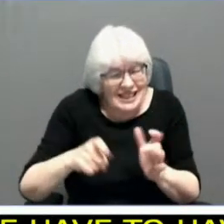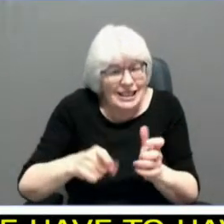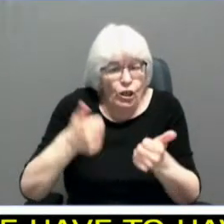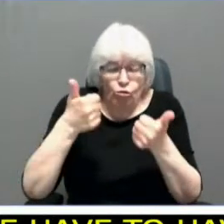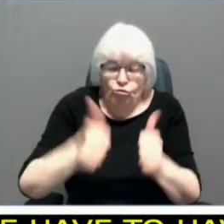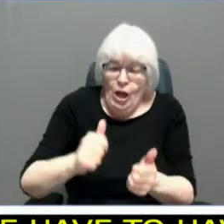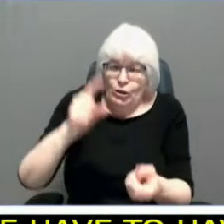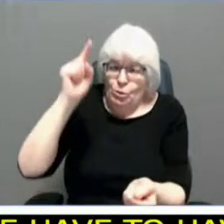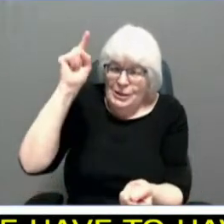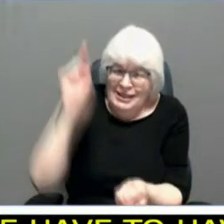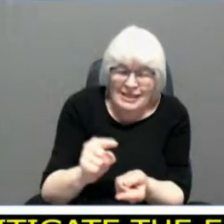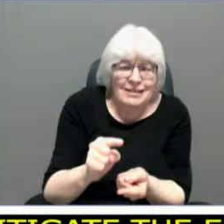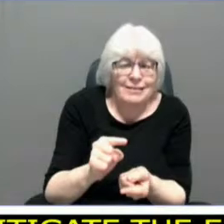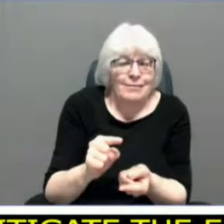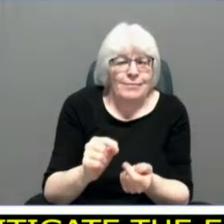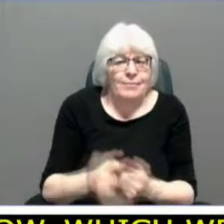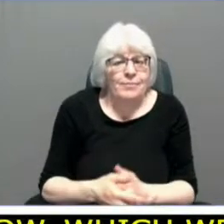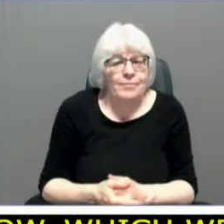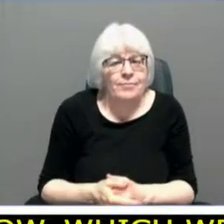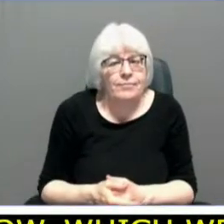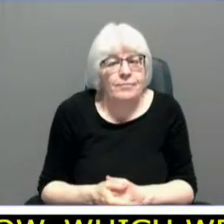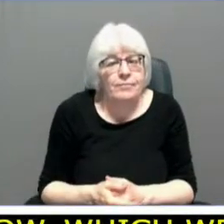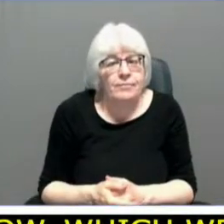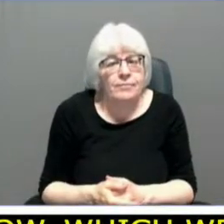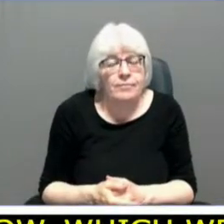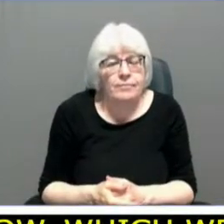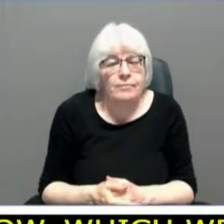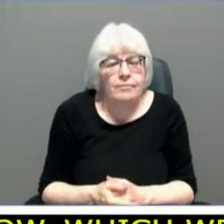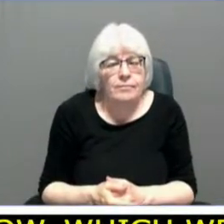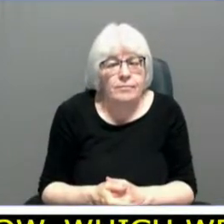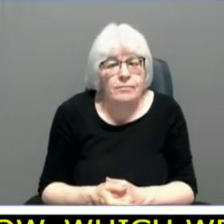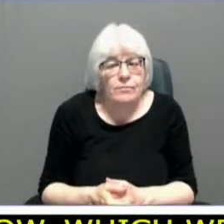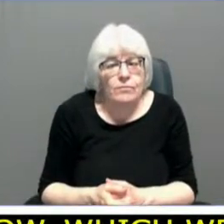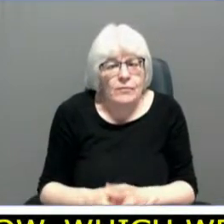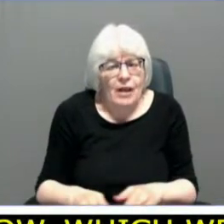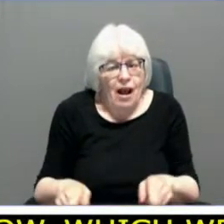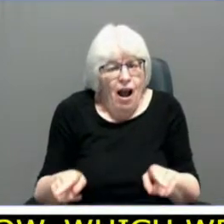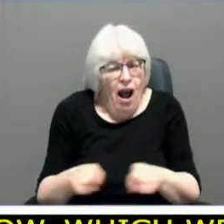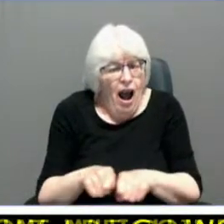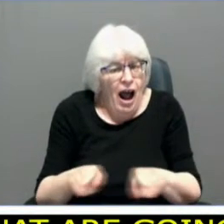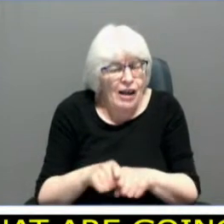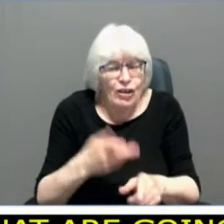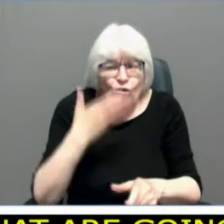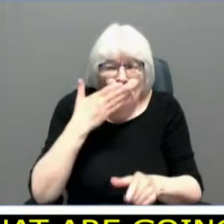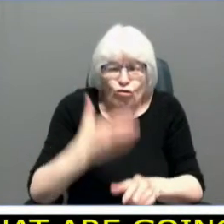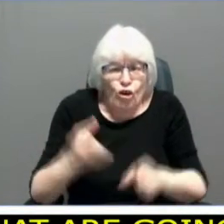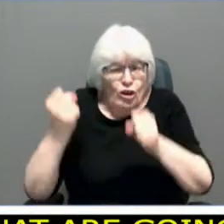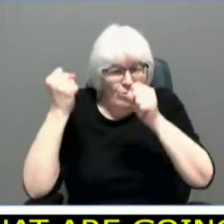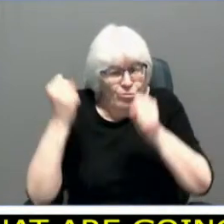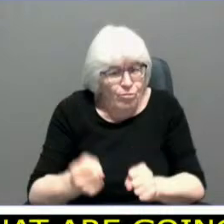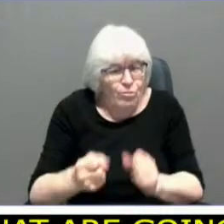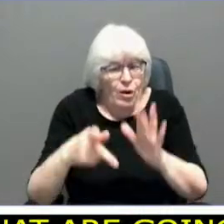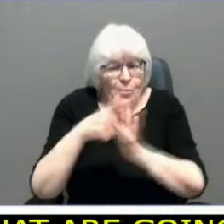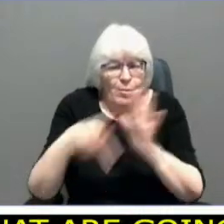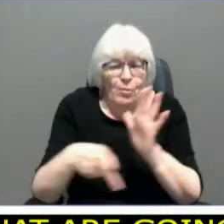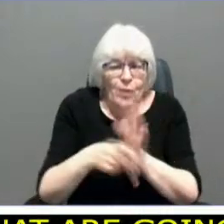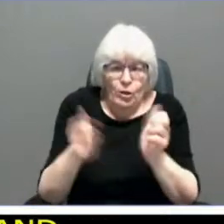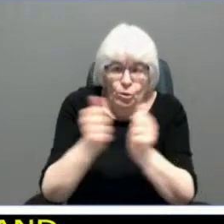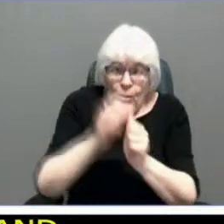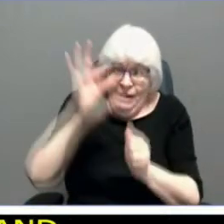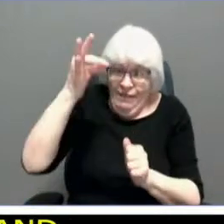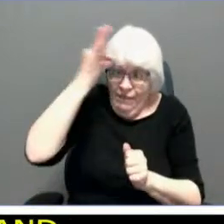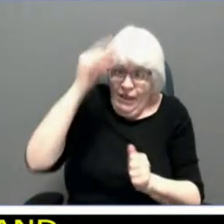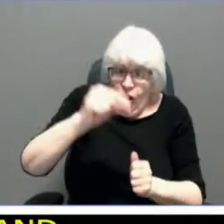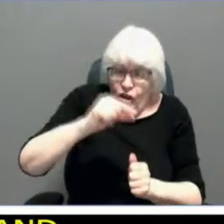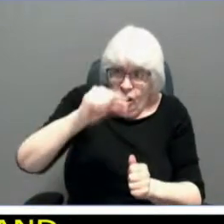I think what a solid policy arrangement with the federal government, which I believe there's a solid partner in dealing